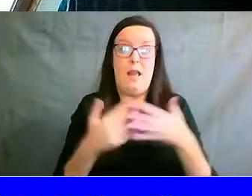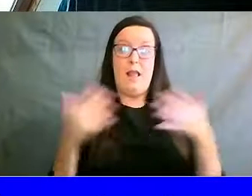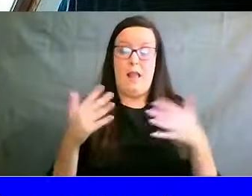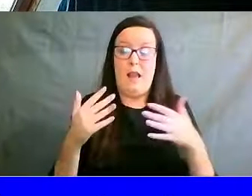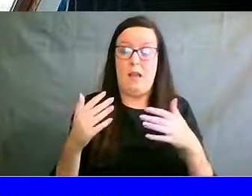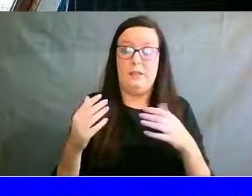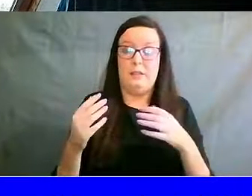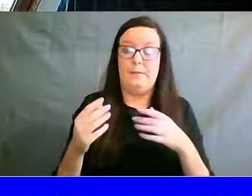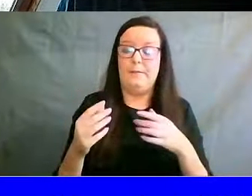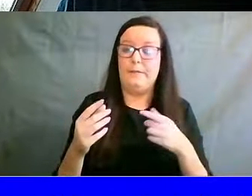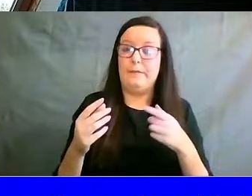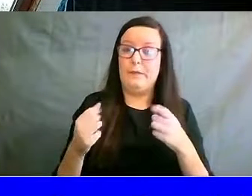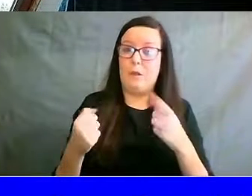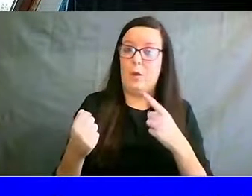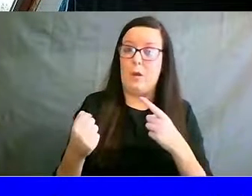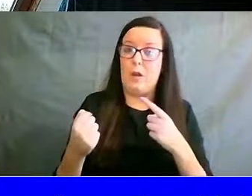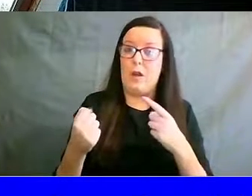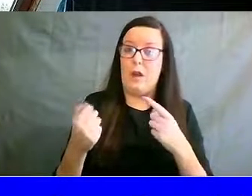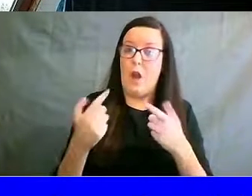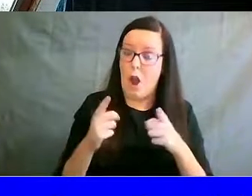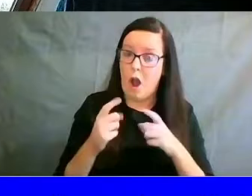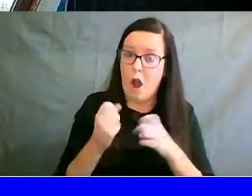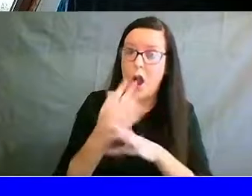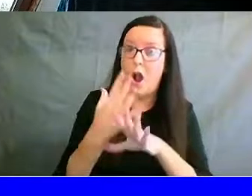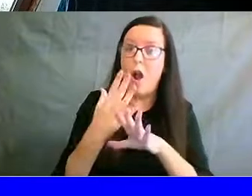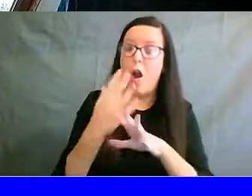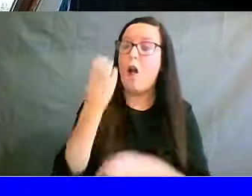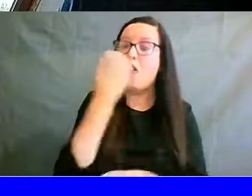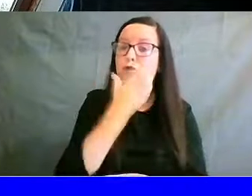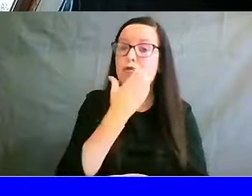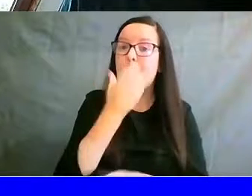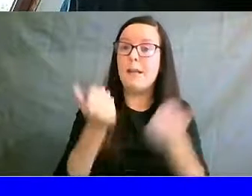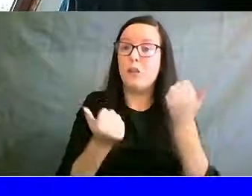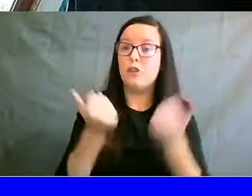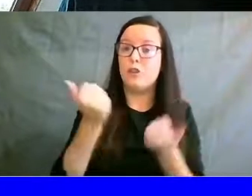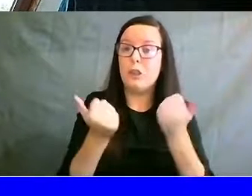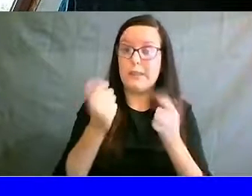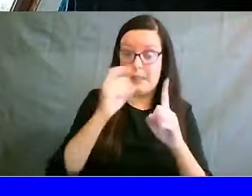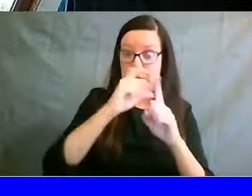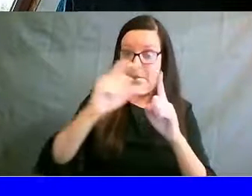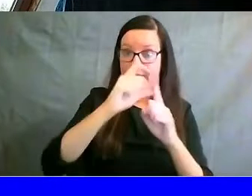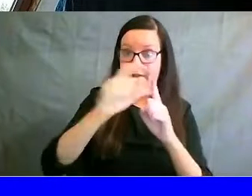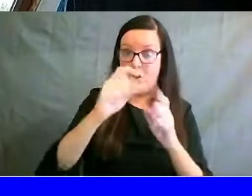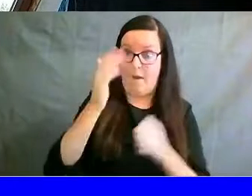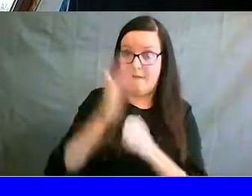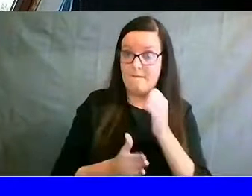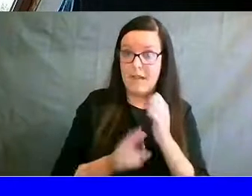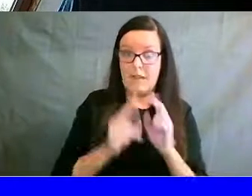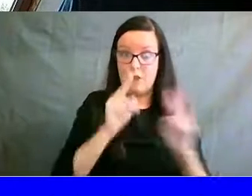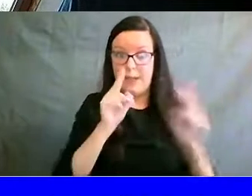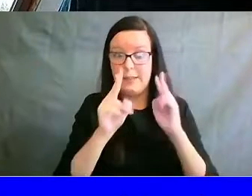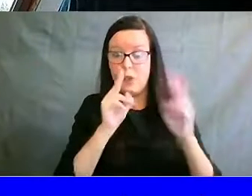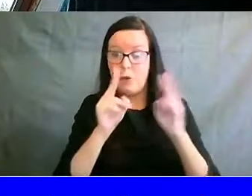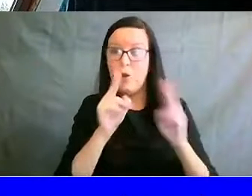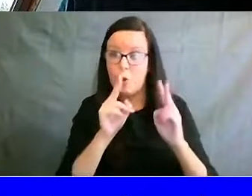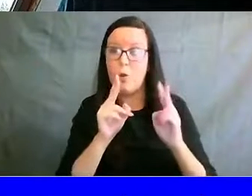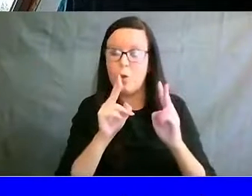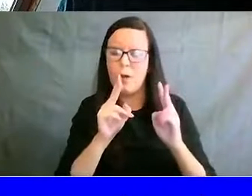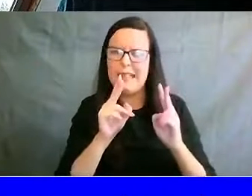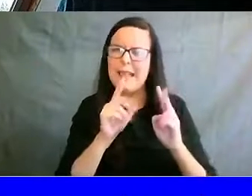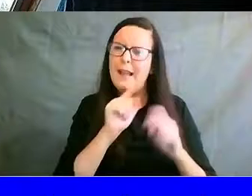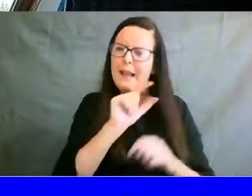impact. Almost all the criminal justice professionals that we interviewed were very critical of the use of video